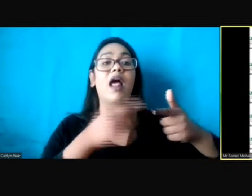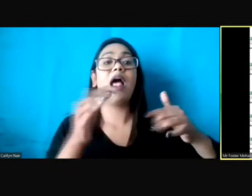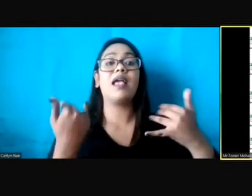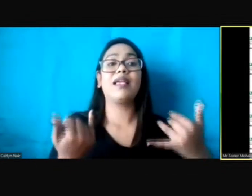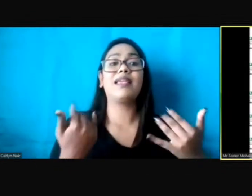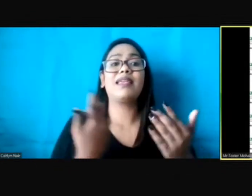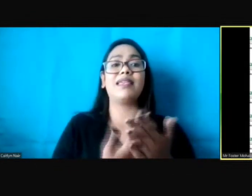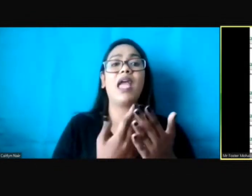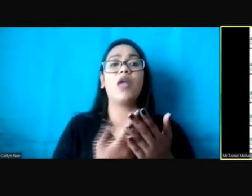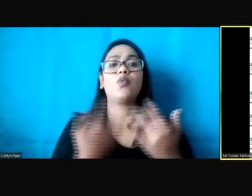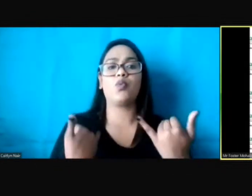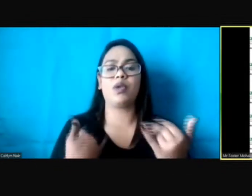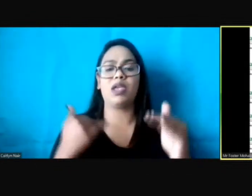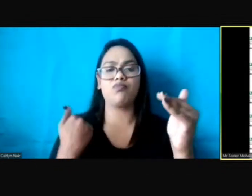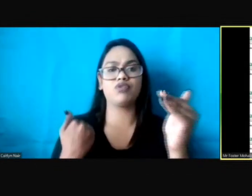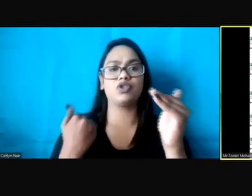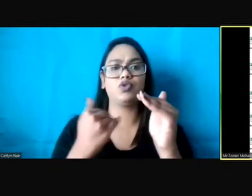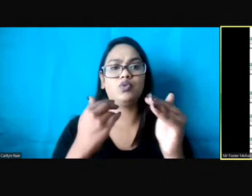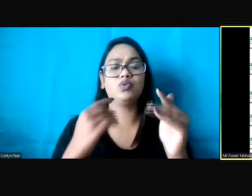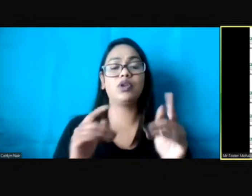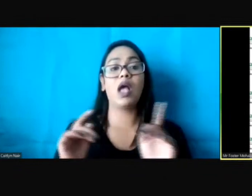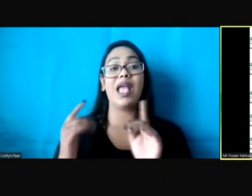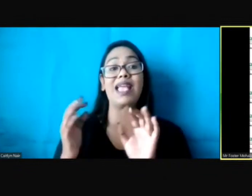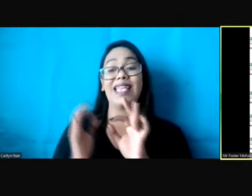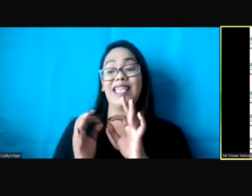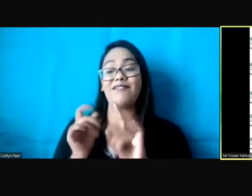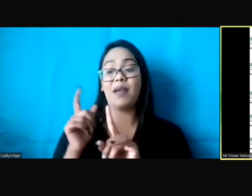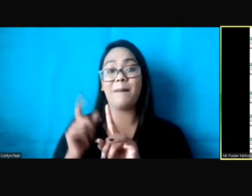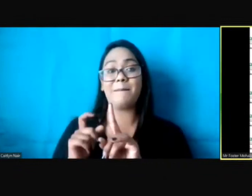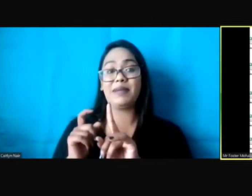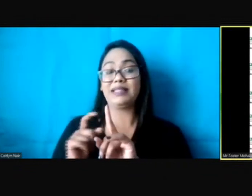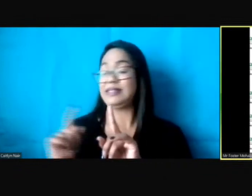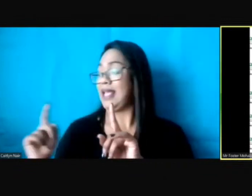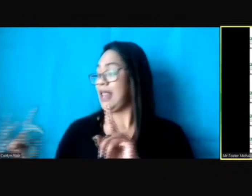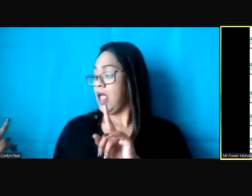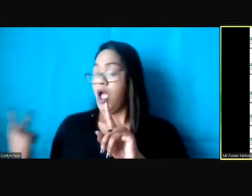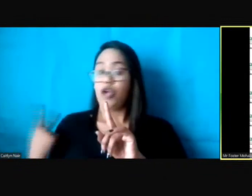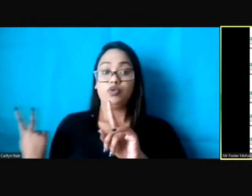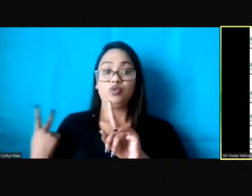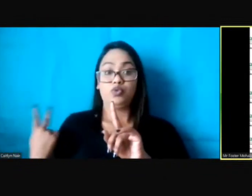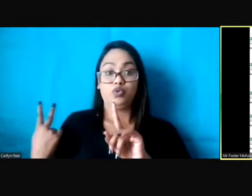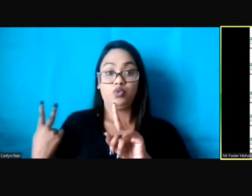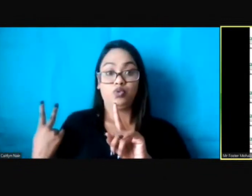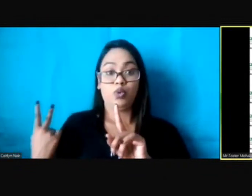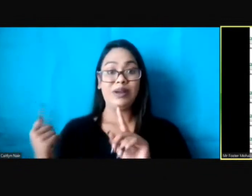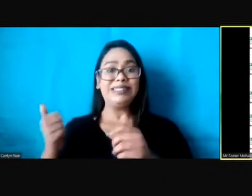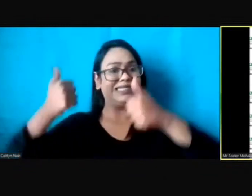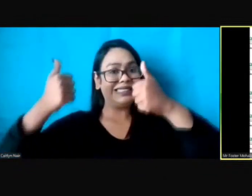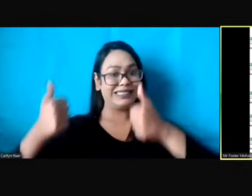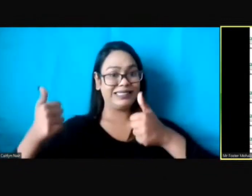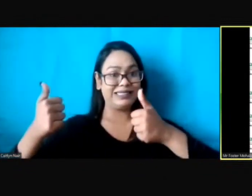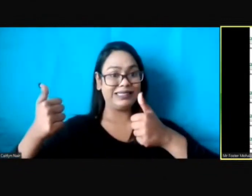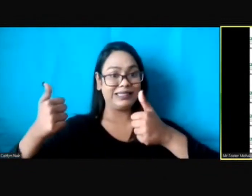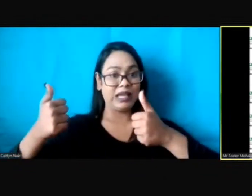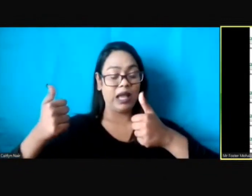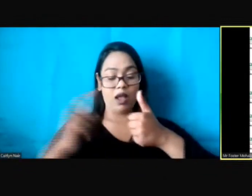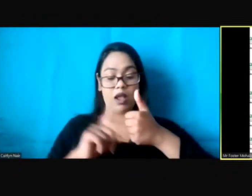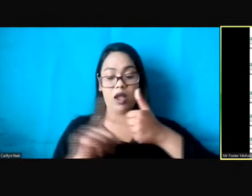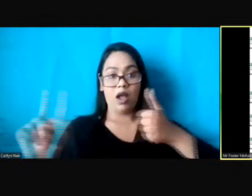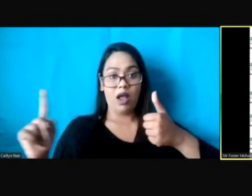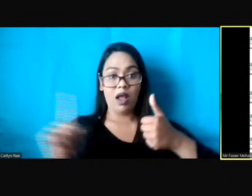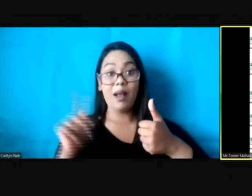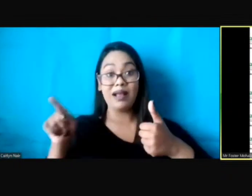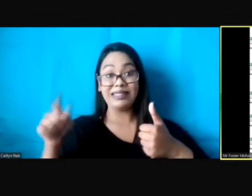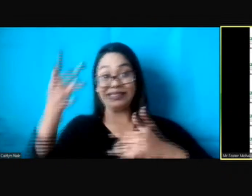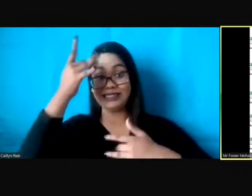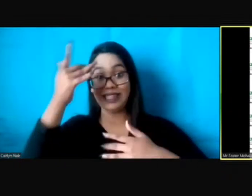close contacts as per the advice of some health professionals given apparent mildness of Omicron variant?